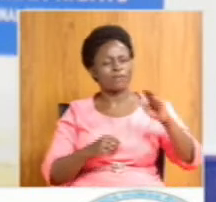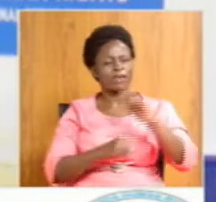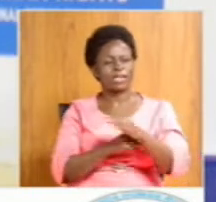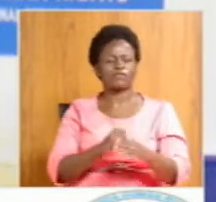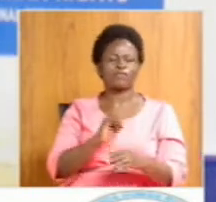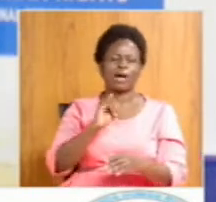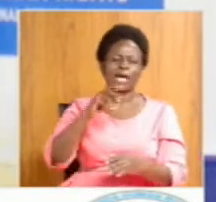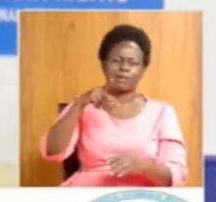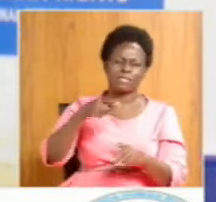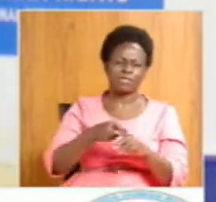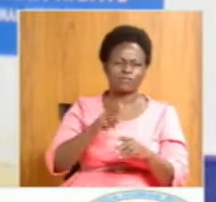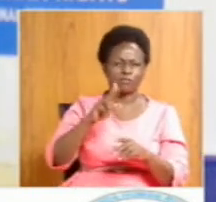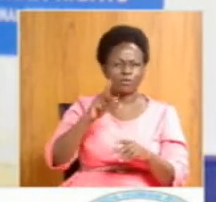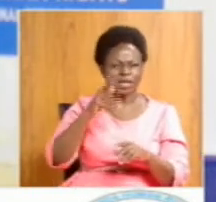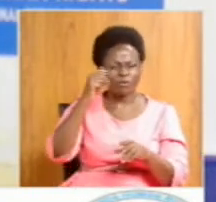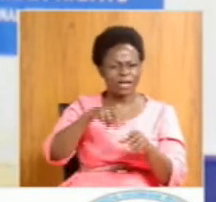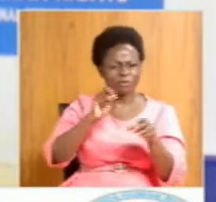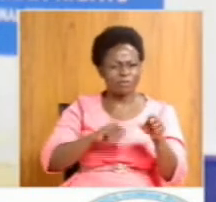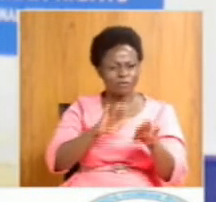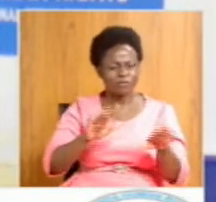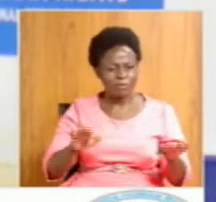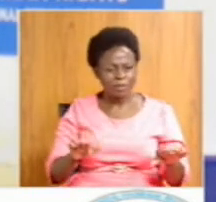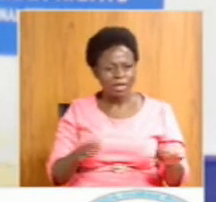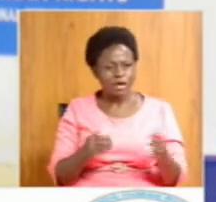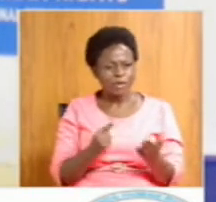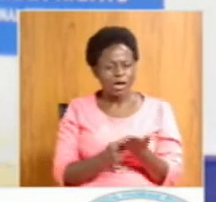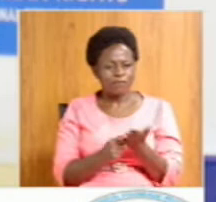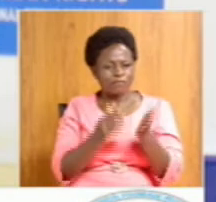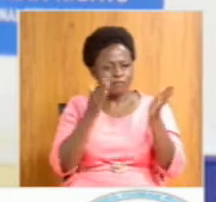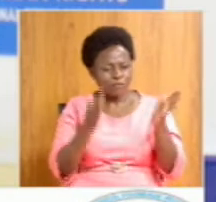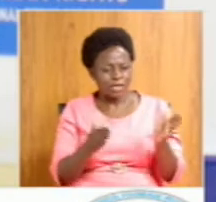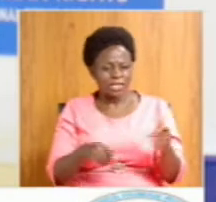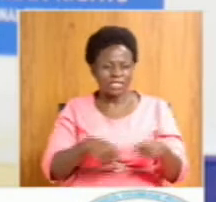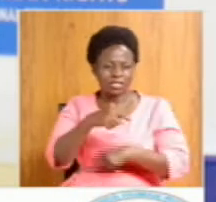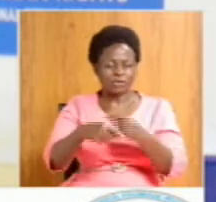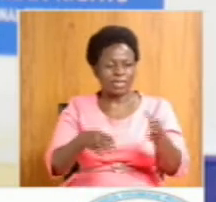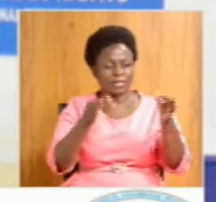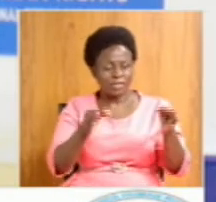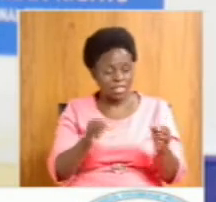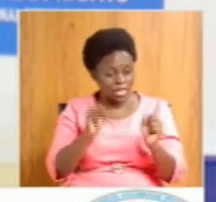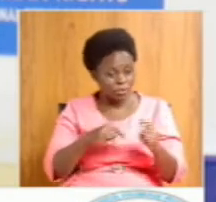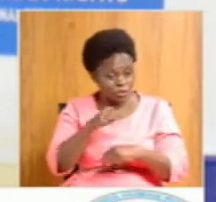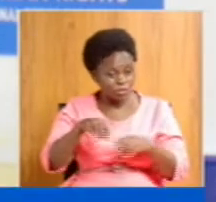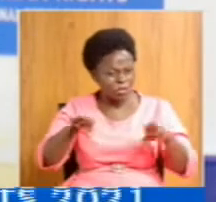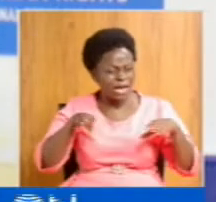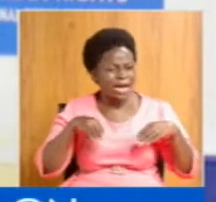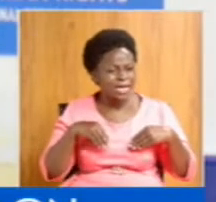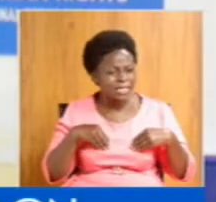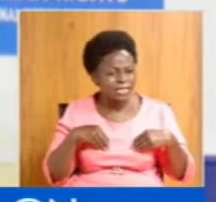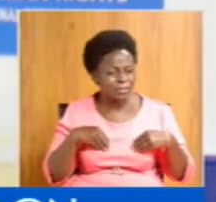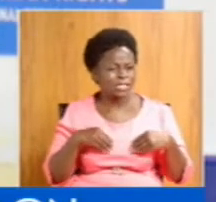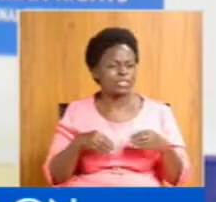from UK, exited the market. And we now currently have Ugandans running the thing. Should we continue accepting to pay